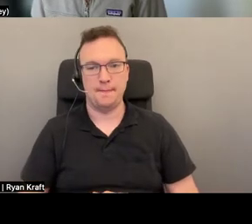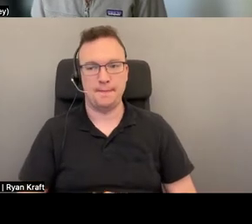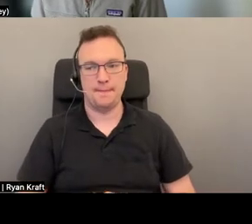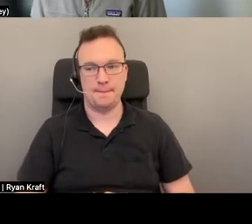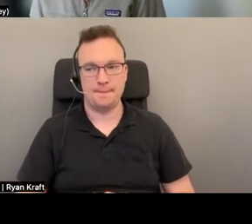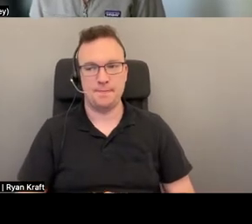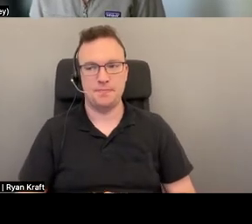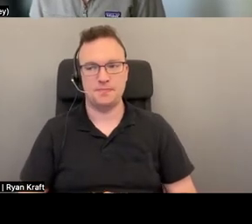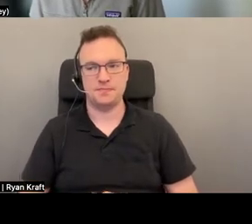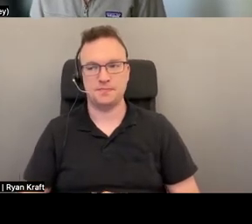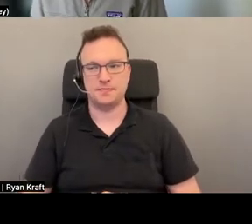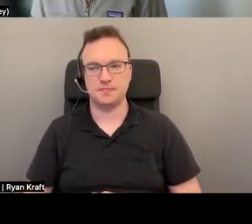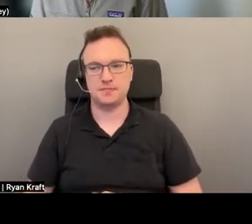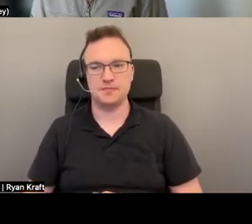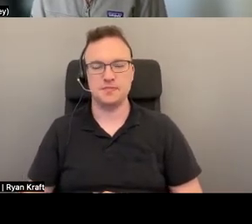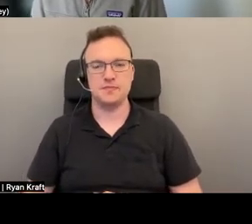separate peoples.